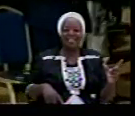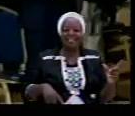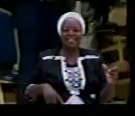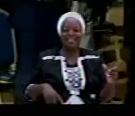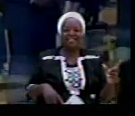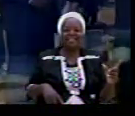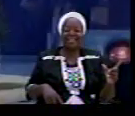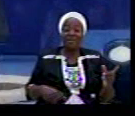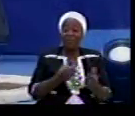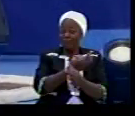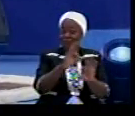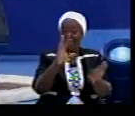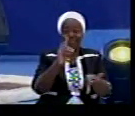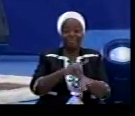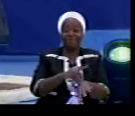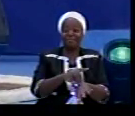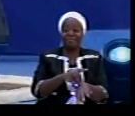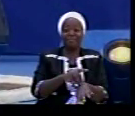Freedom.